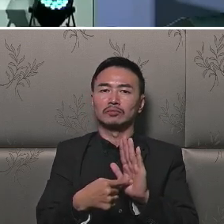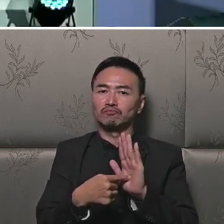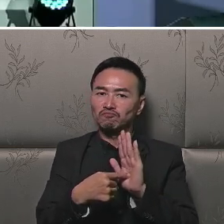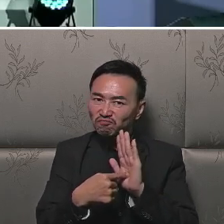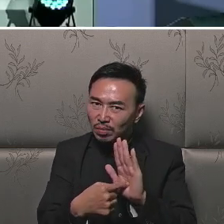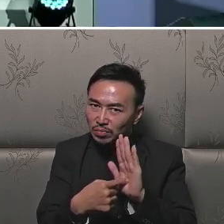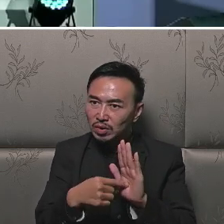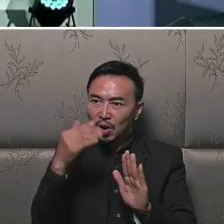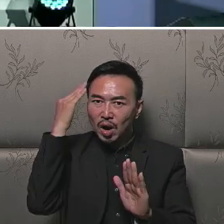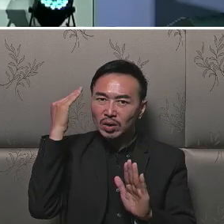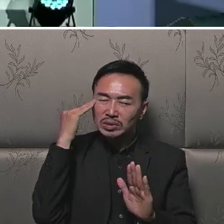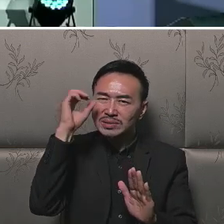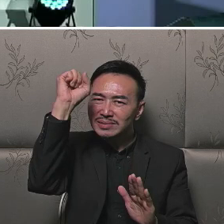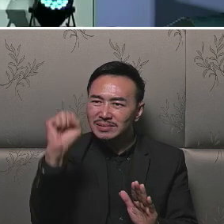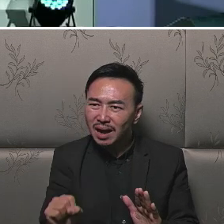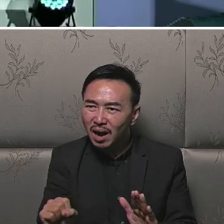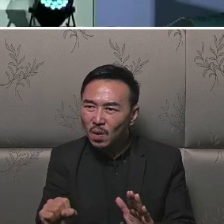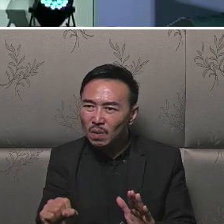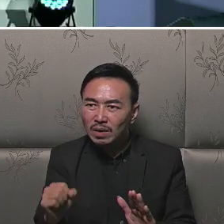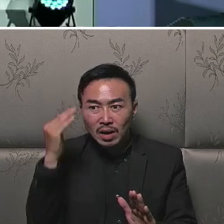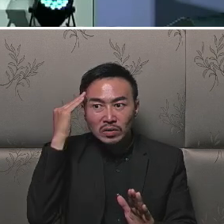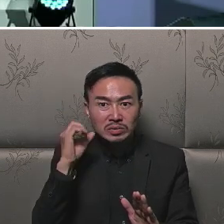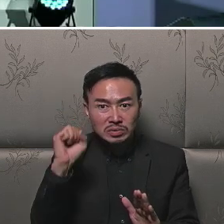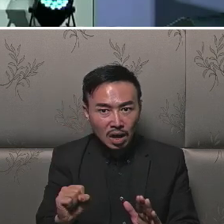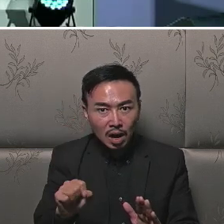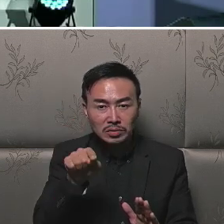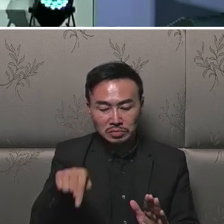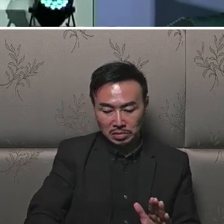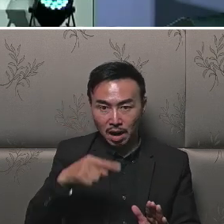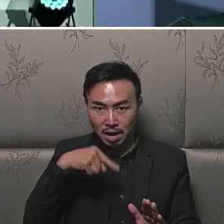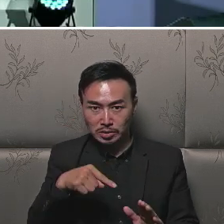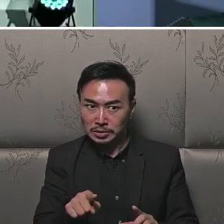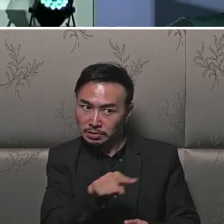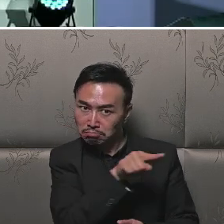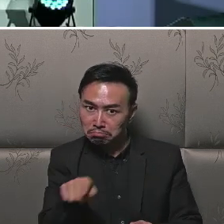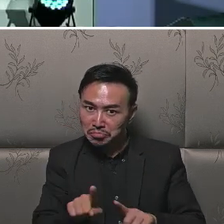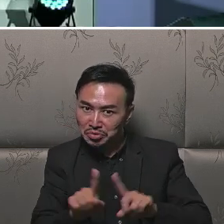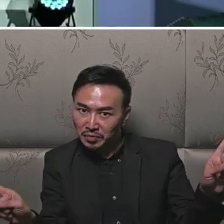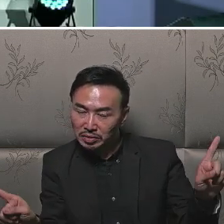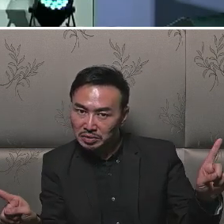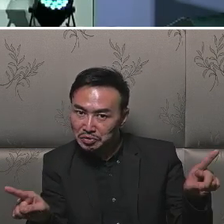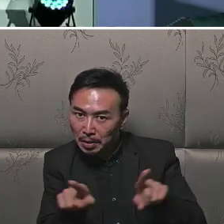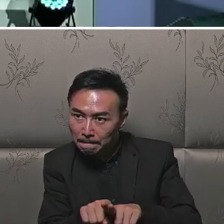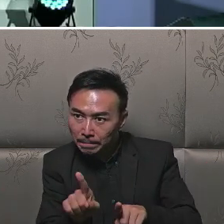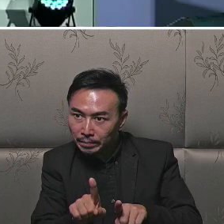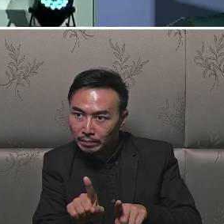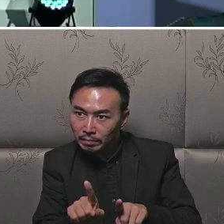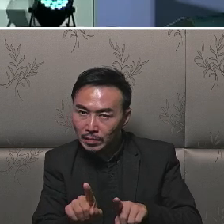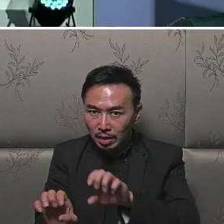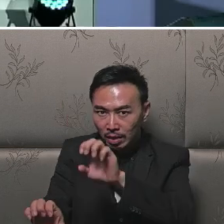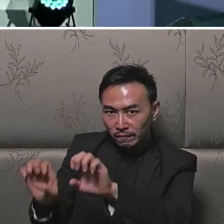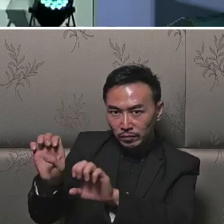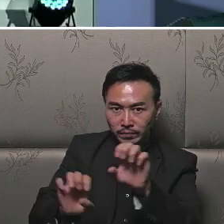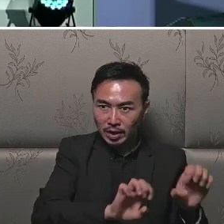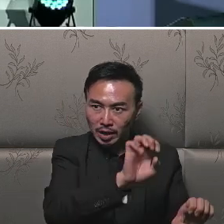this? Besides, how can you make a measurement to standardize in order to make